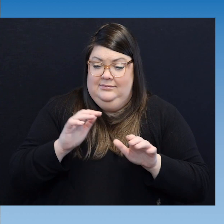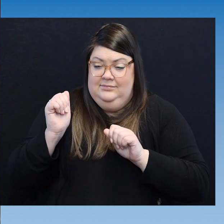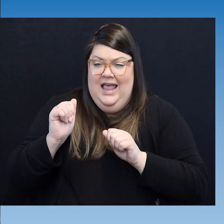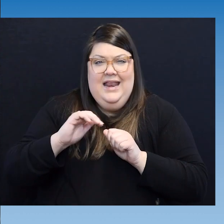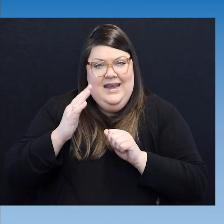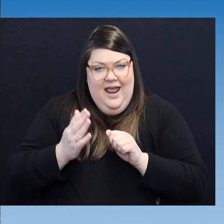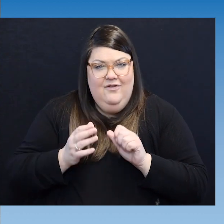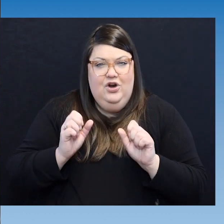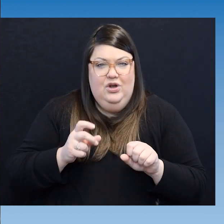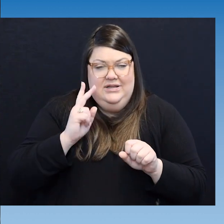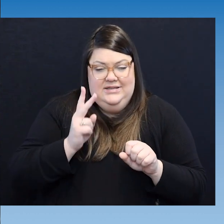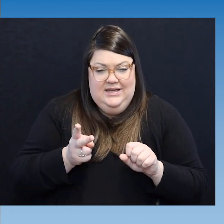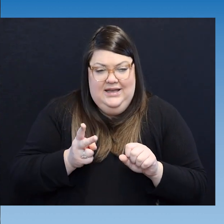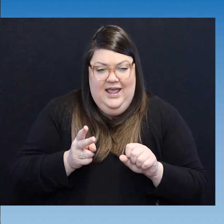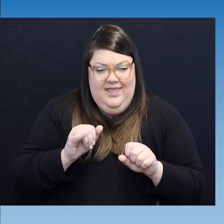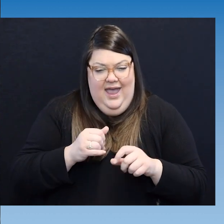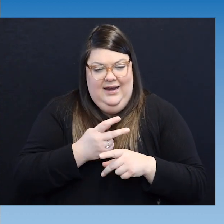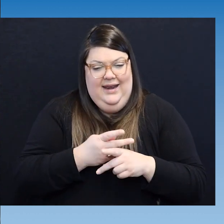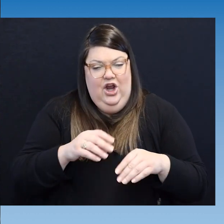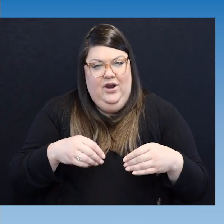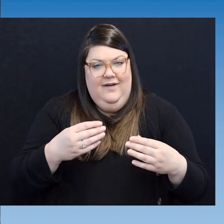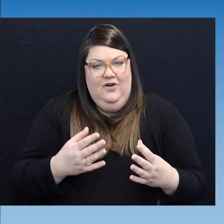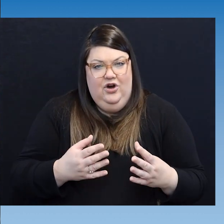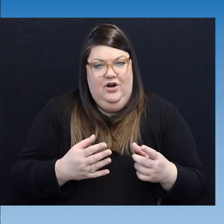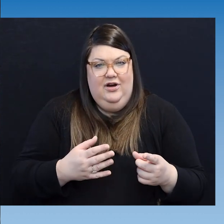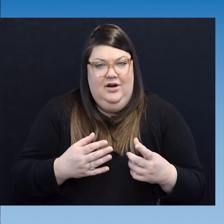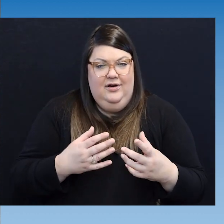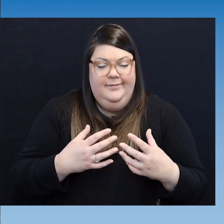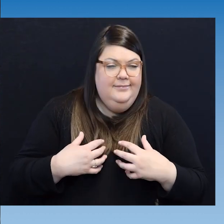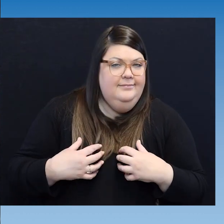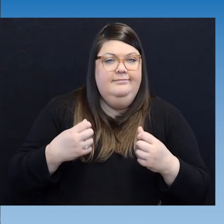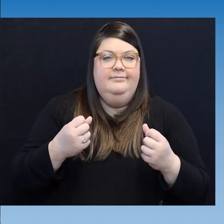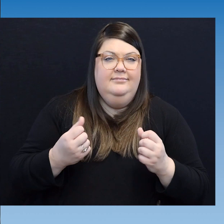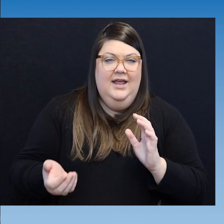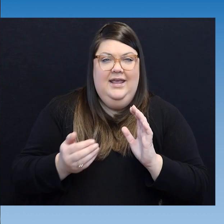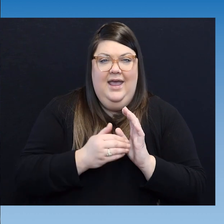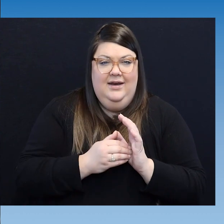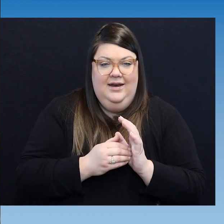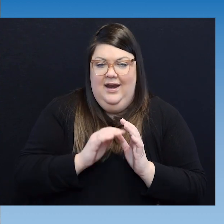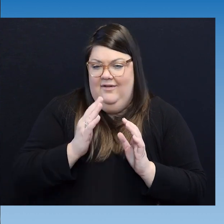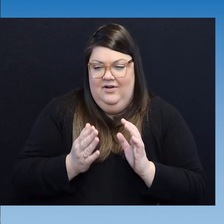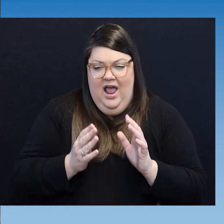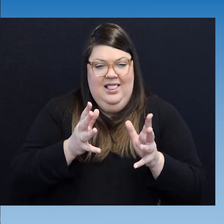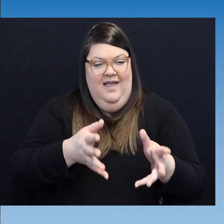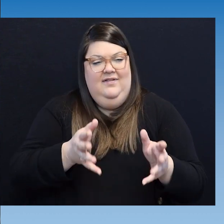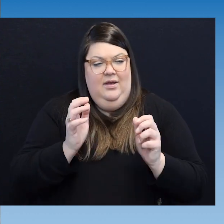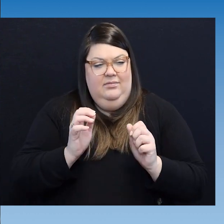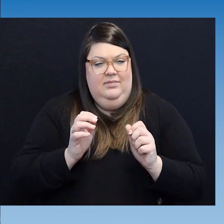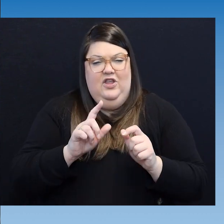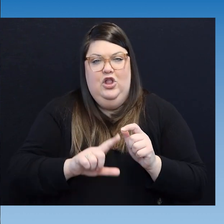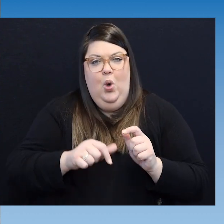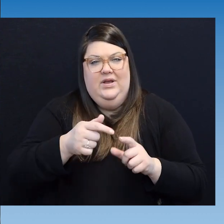ever got to see that caregiver recuperate, get wow. better. I left them at